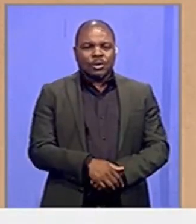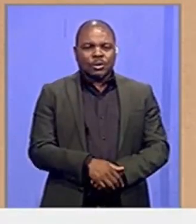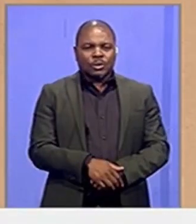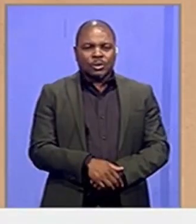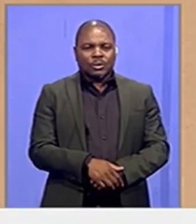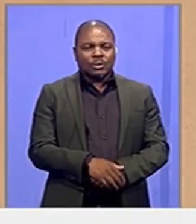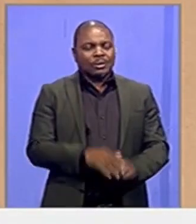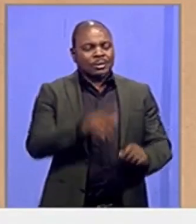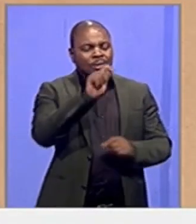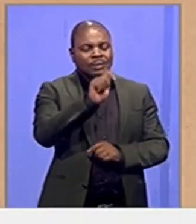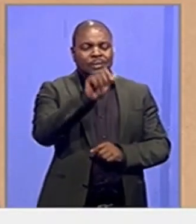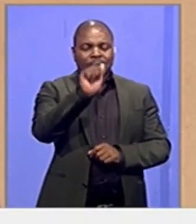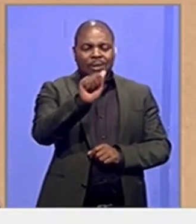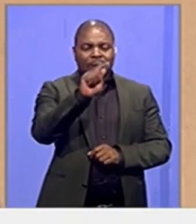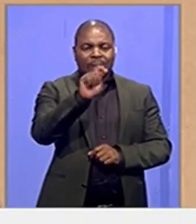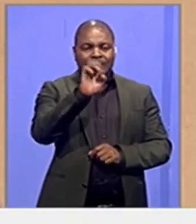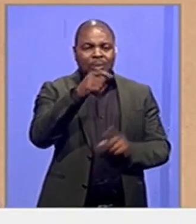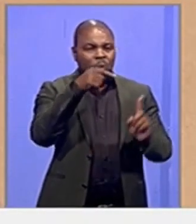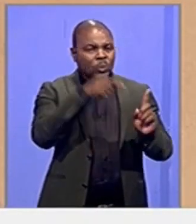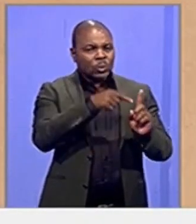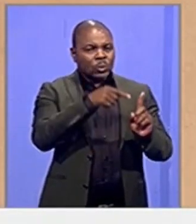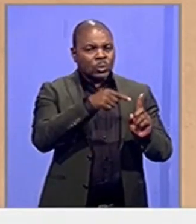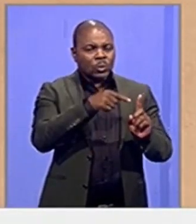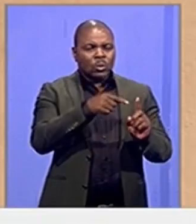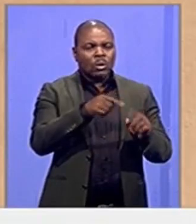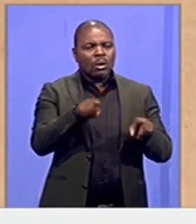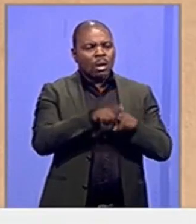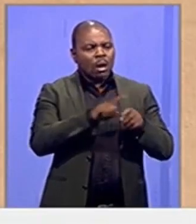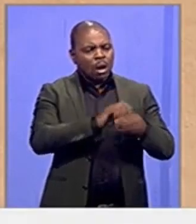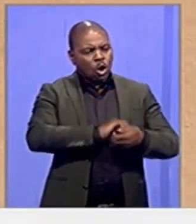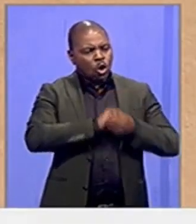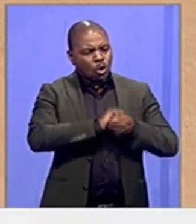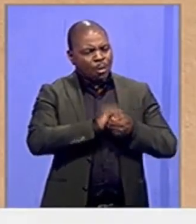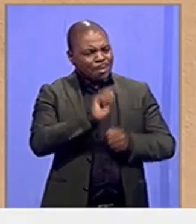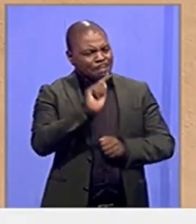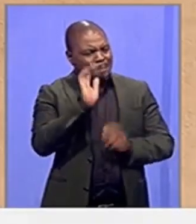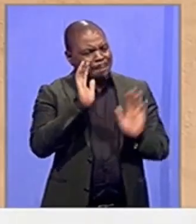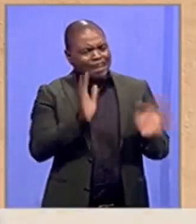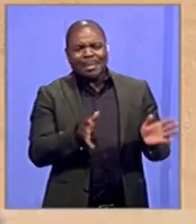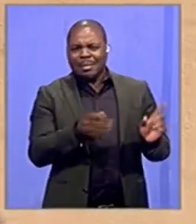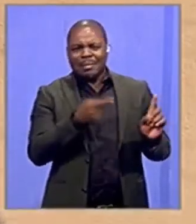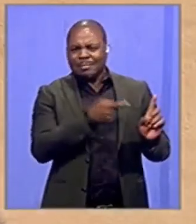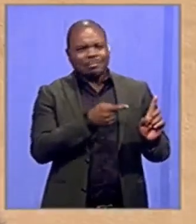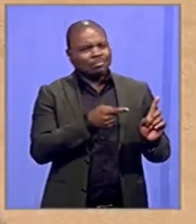he was just not a comrade to me.